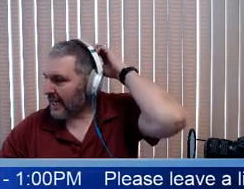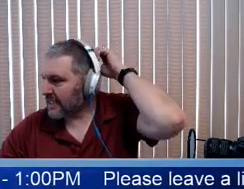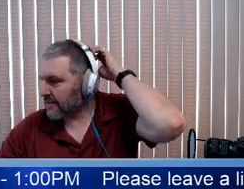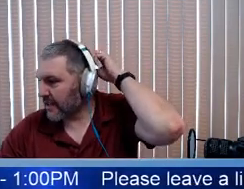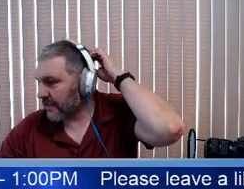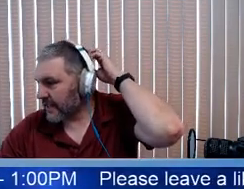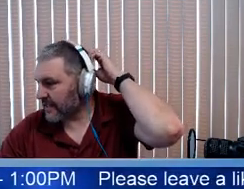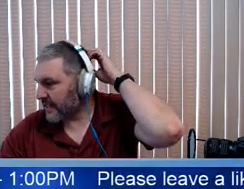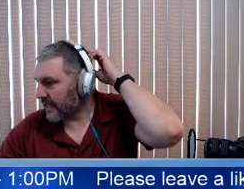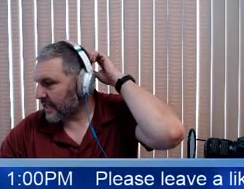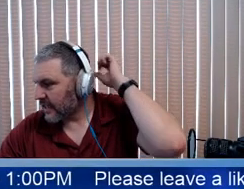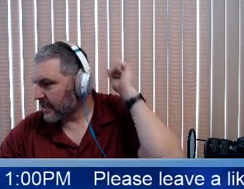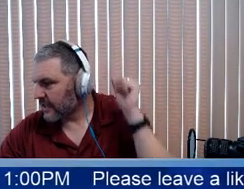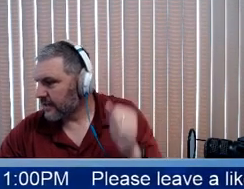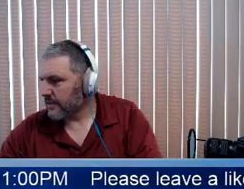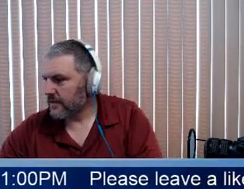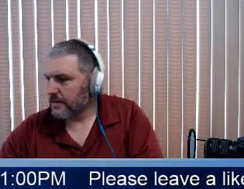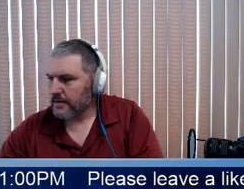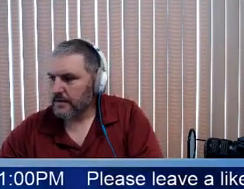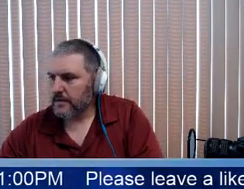But I got some stuff for you to see.